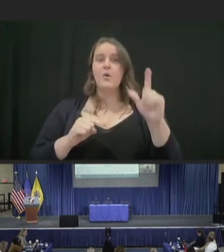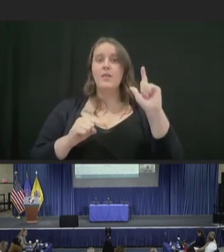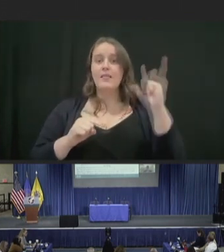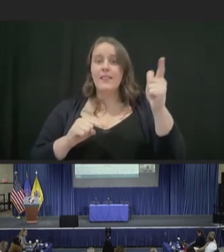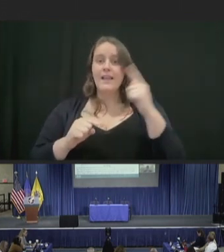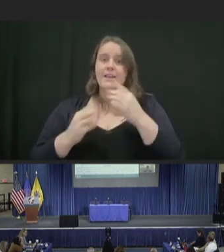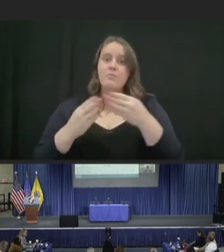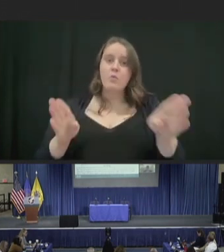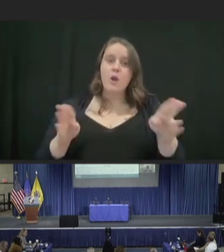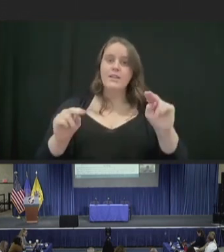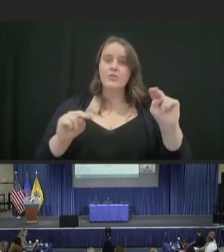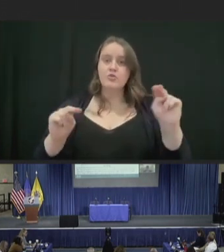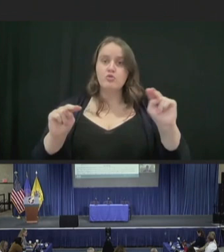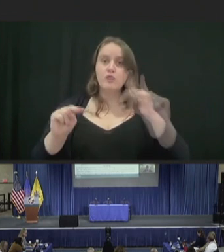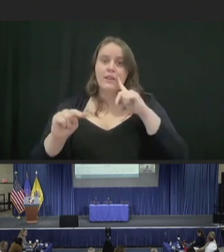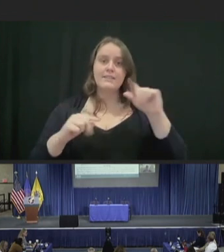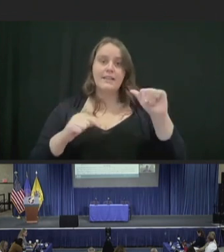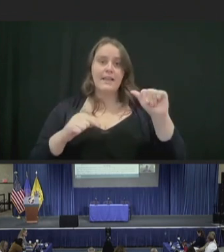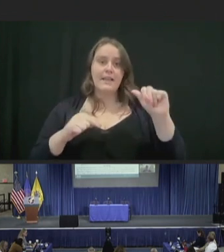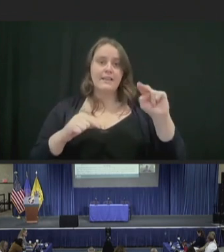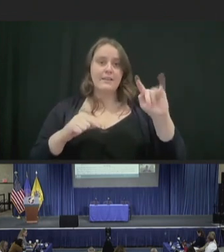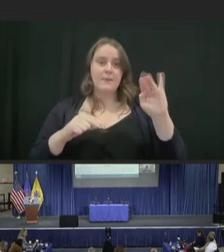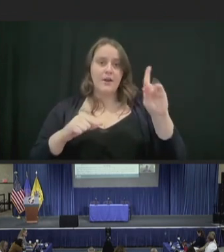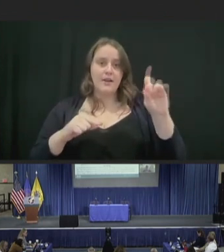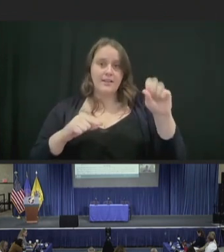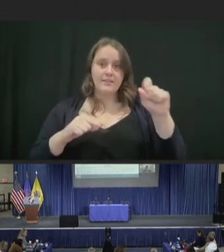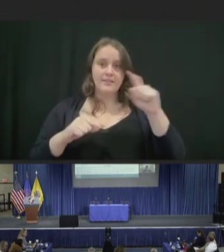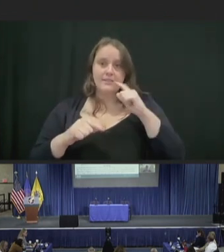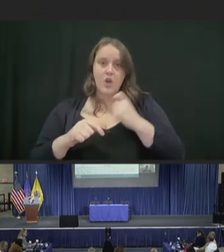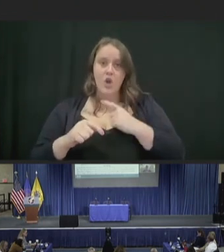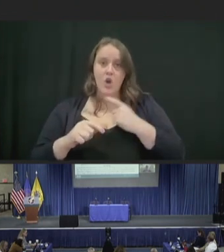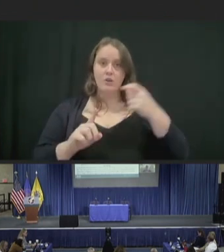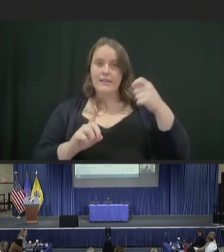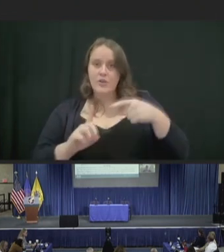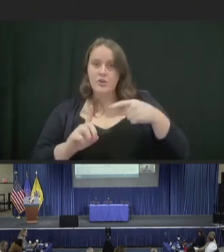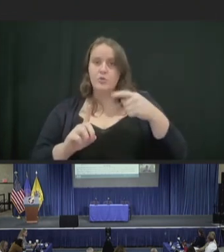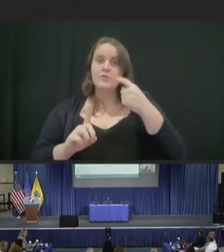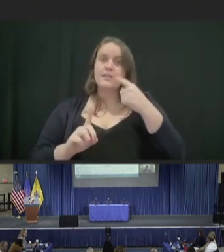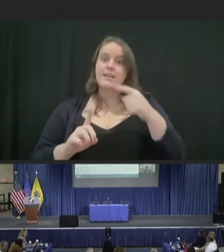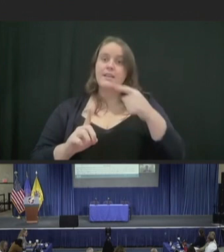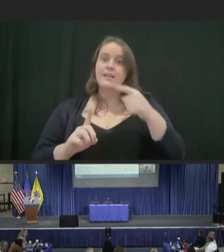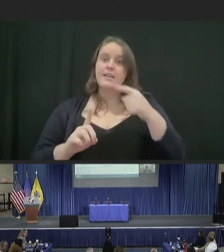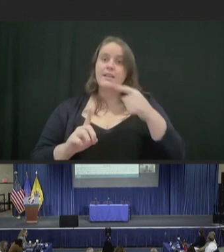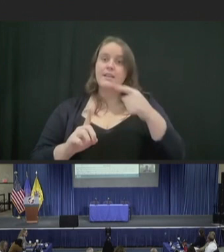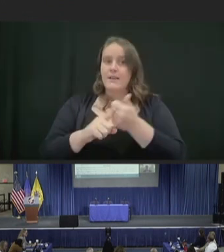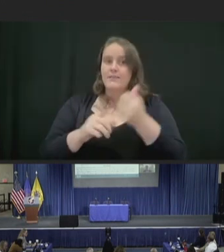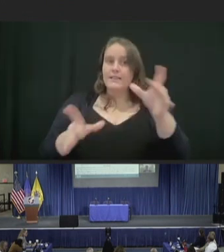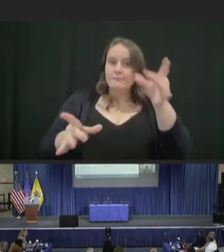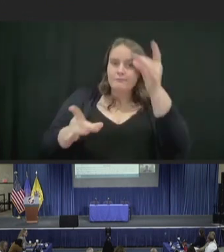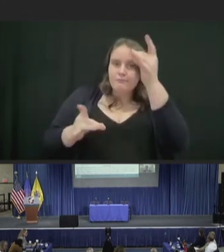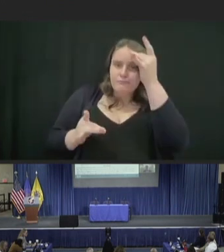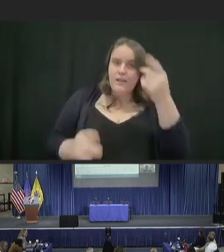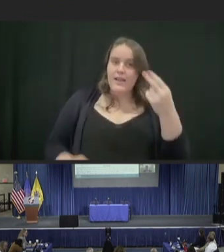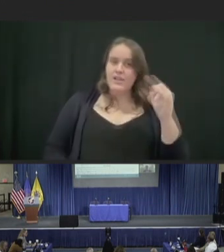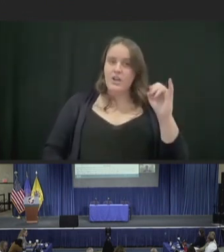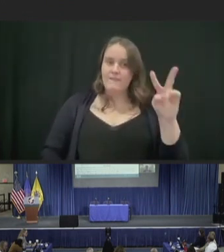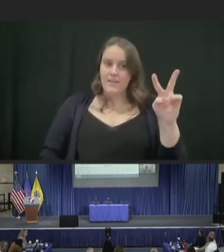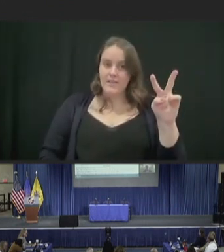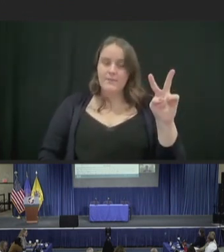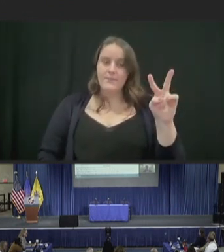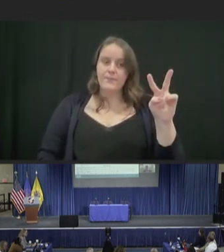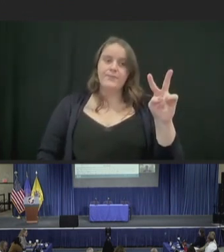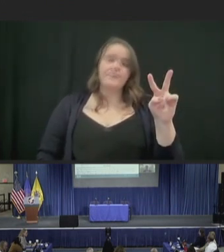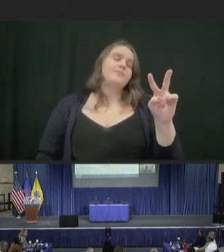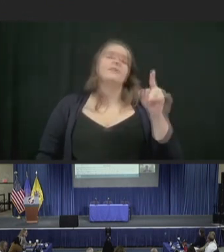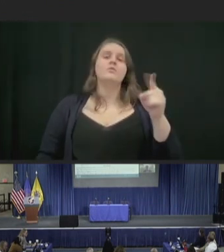neutralizing antibodies are induced in an individual who's acquired HIV is illustrated here.